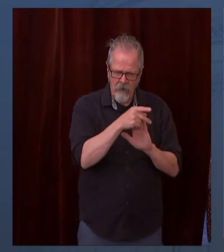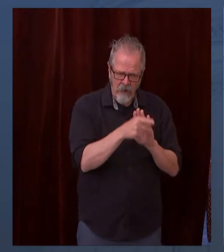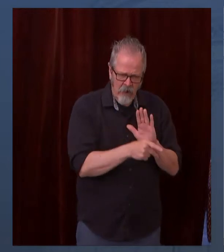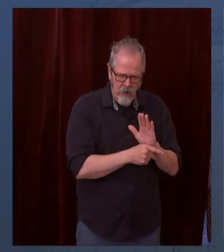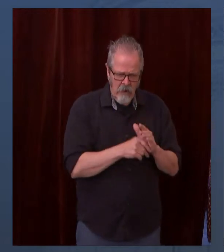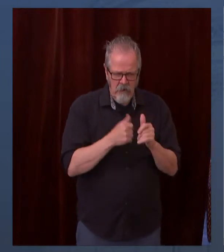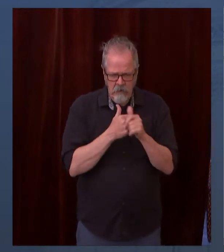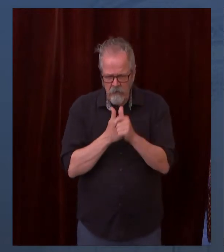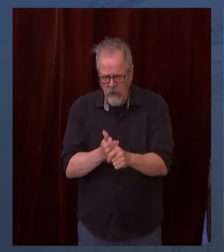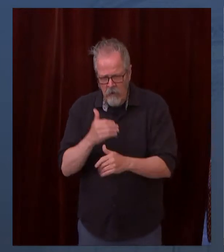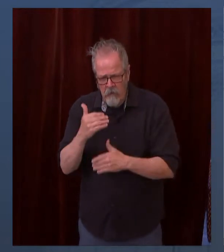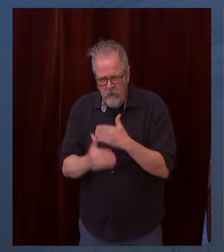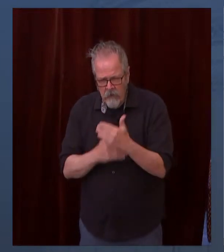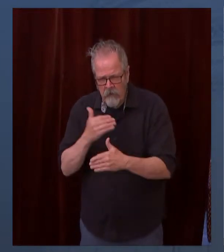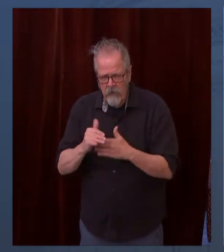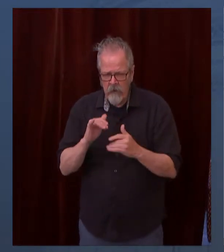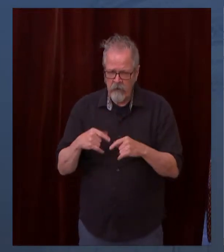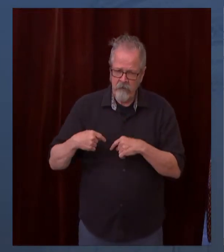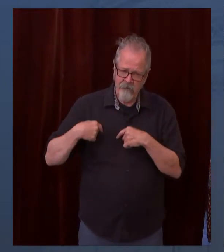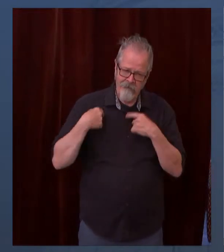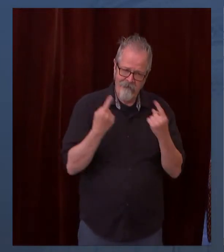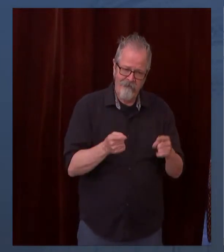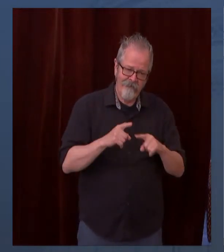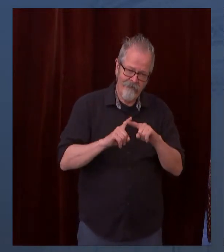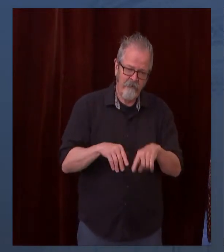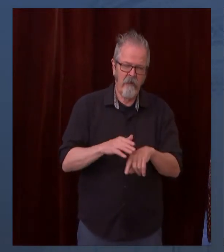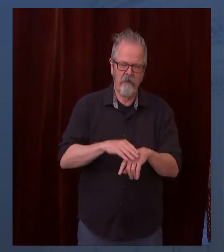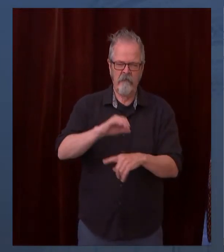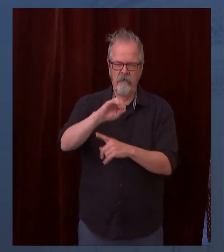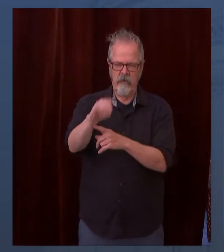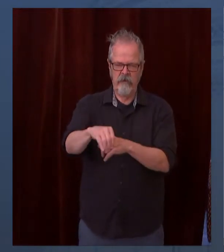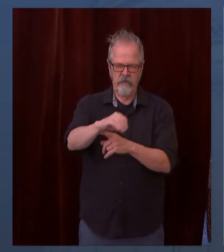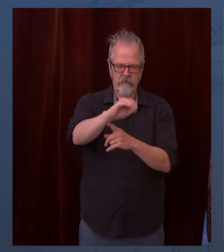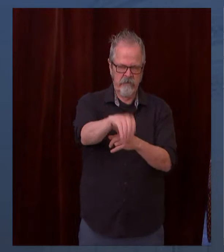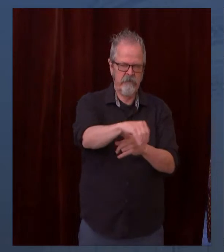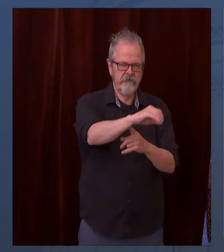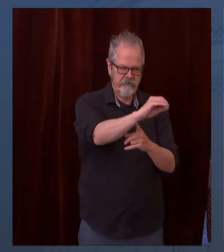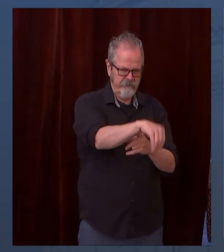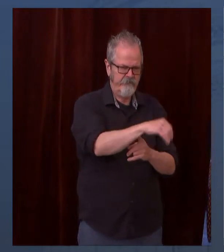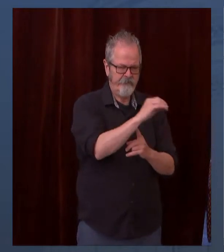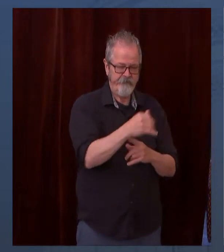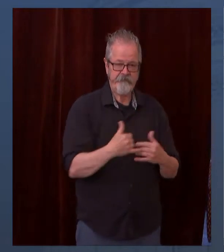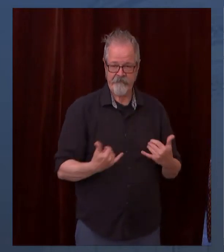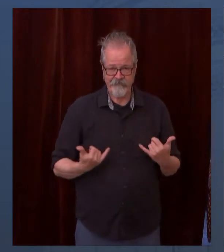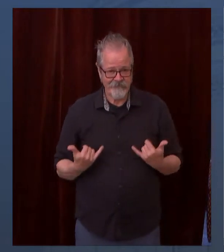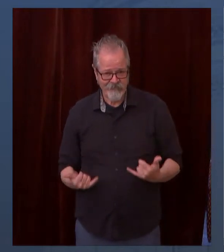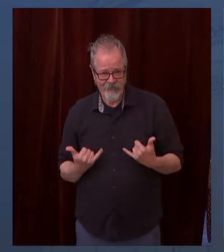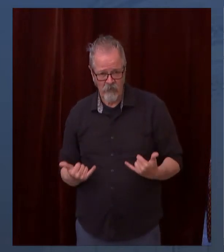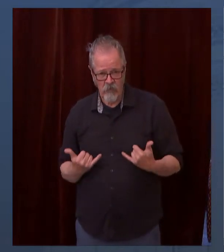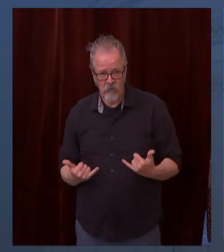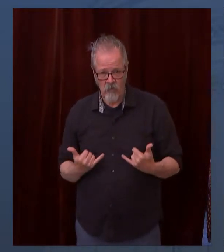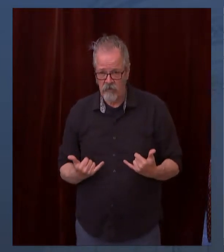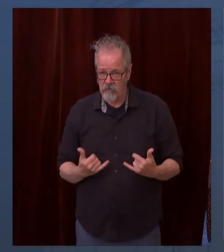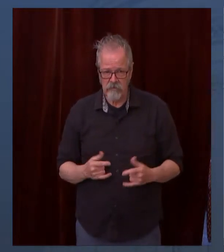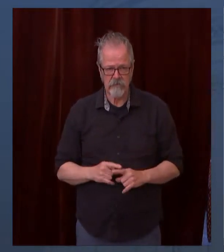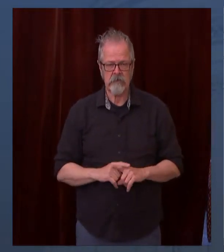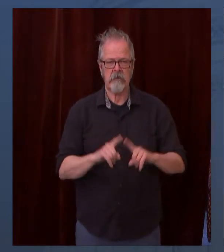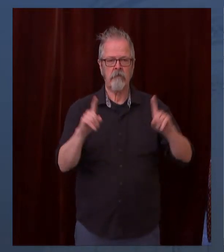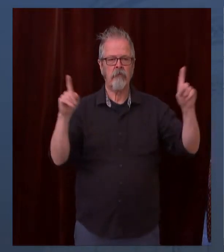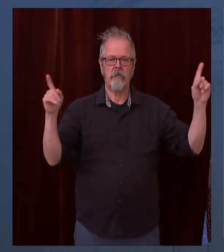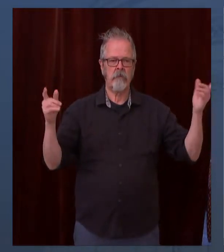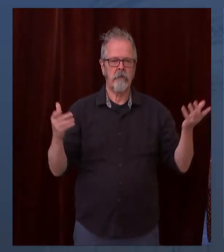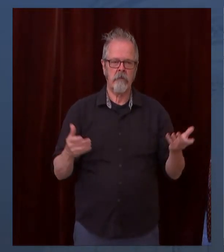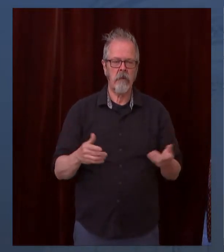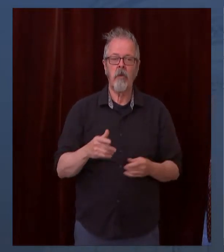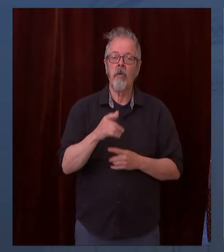well. What is changing now is that we're going to be driven primarily by provider-based ordering. We still will be making sure